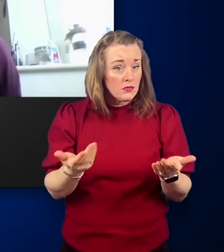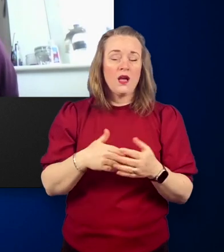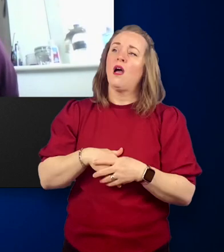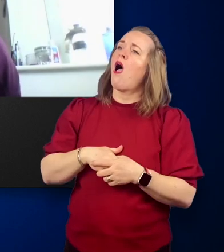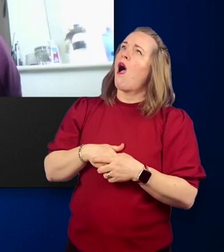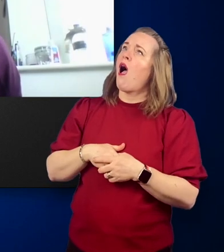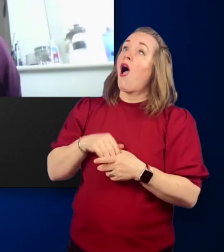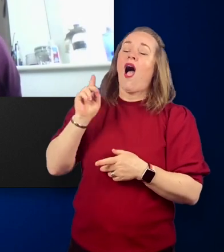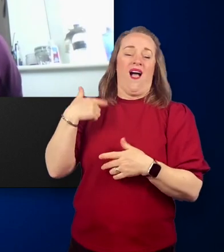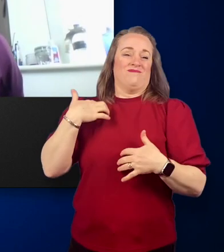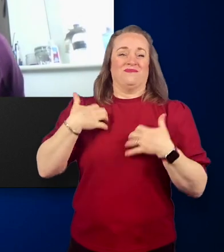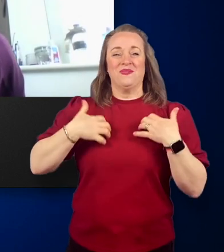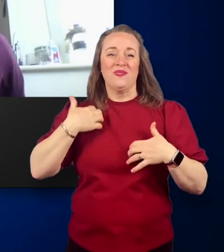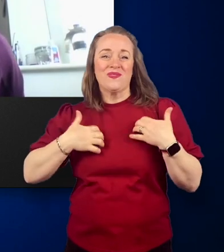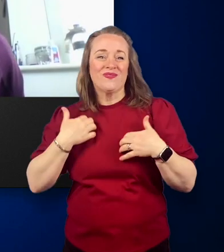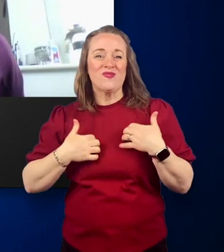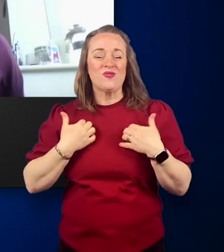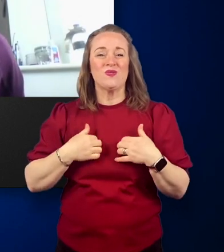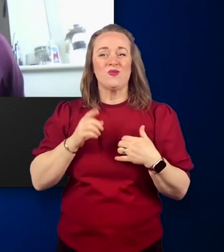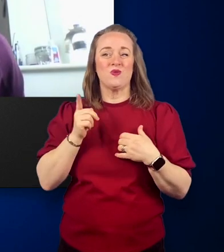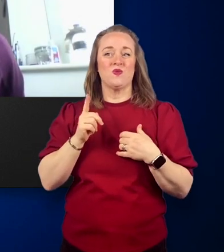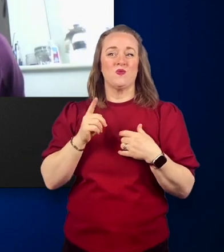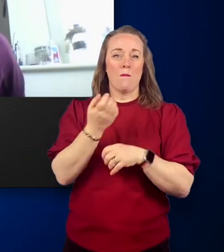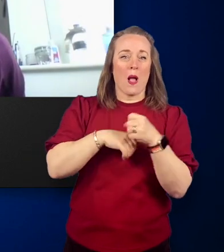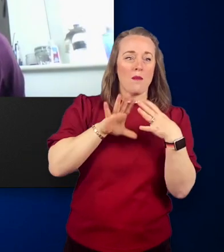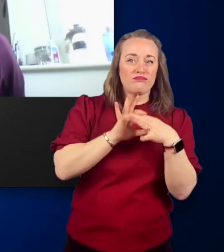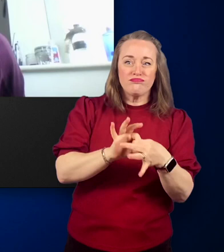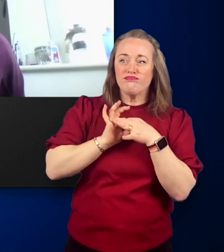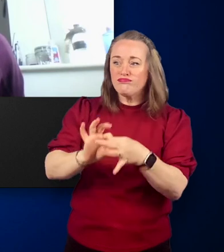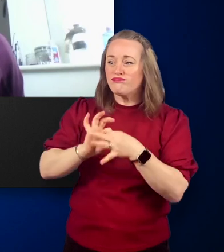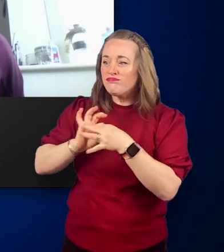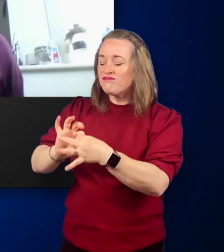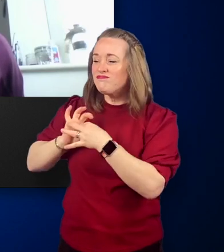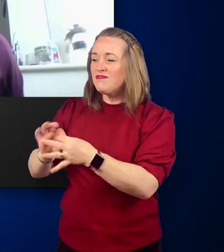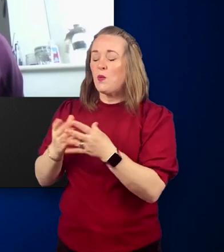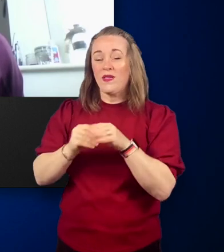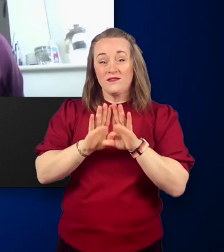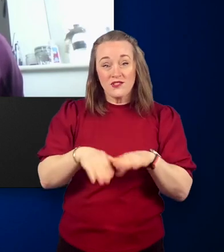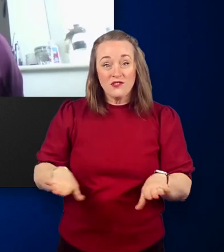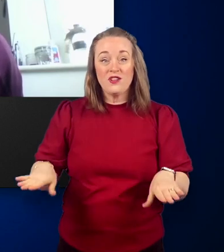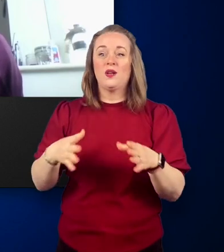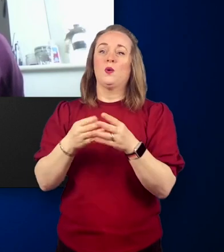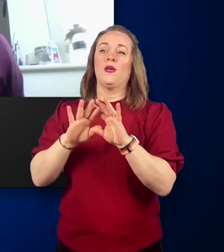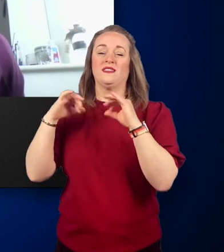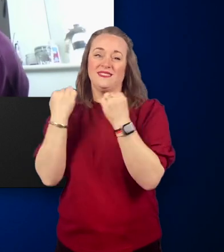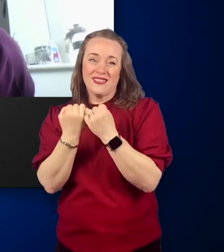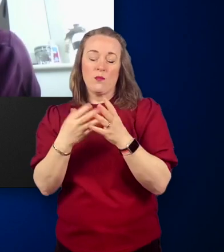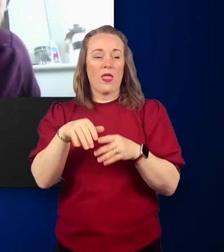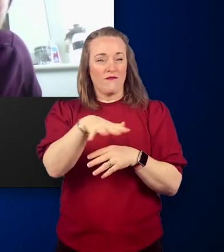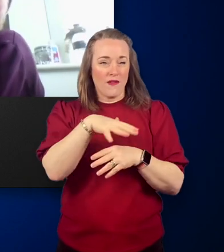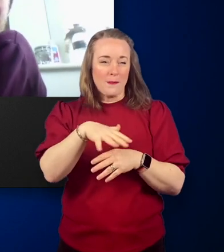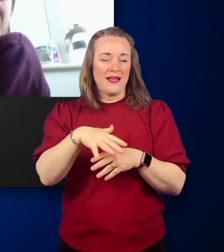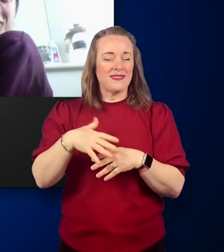I'm looking forward to getting to know the children and the team and the families a lot